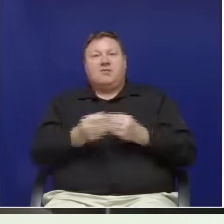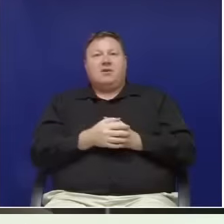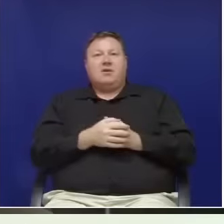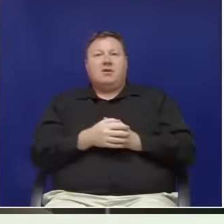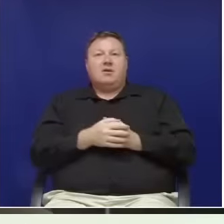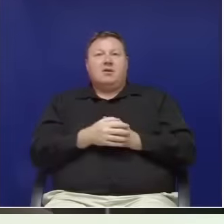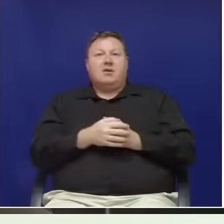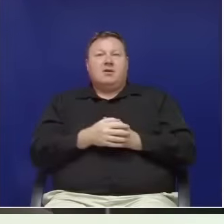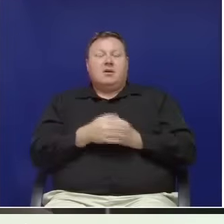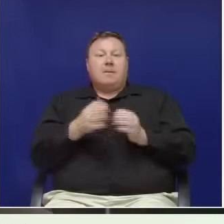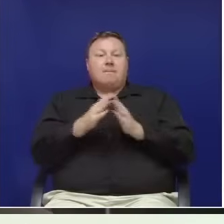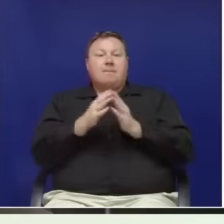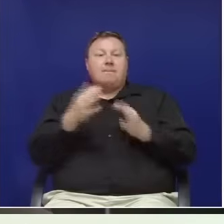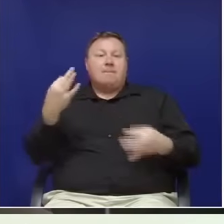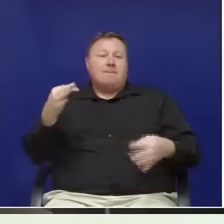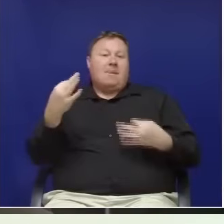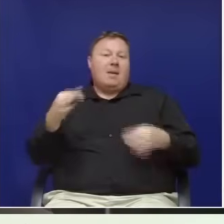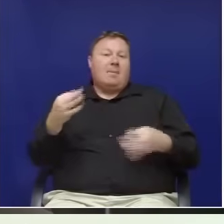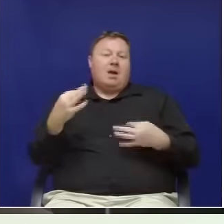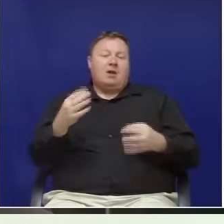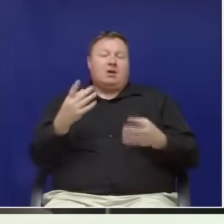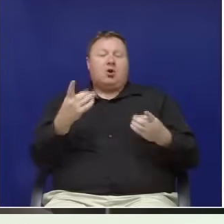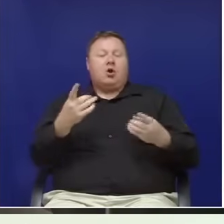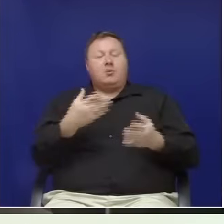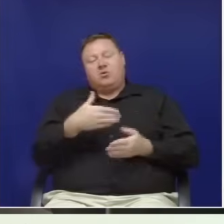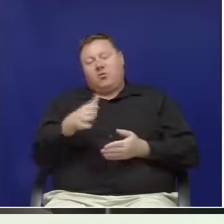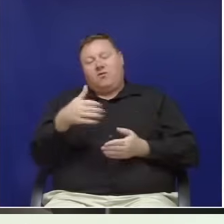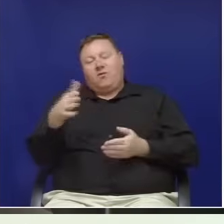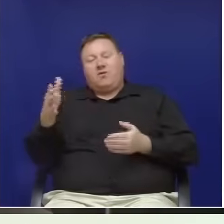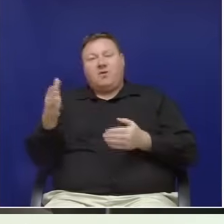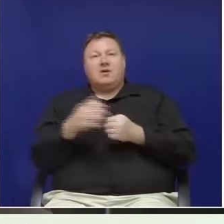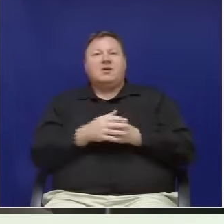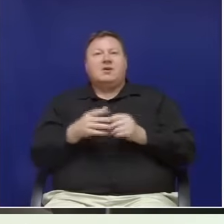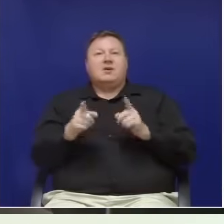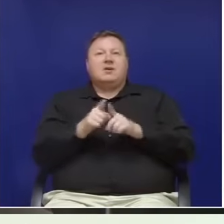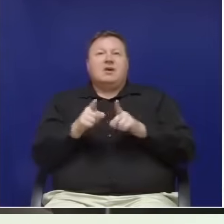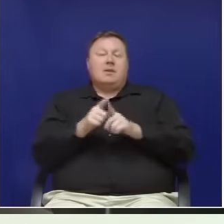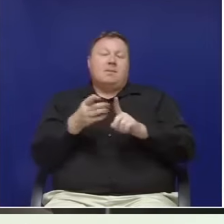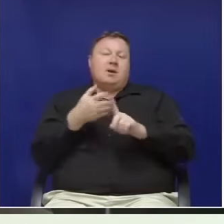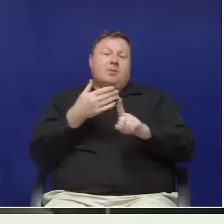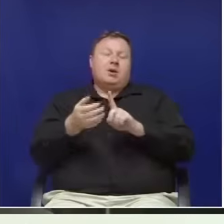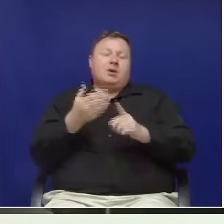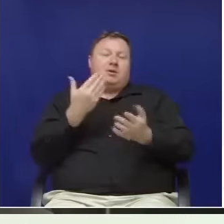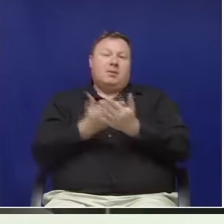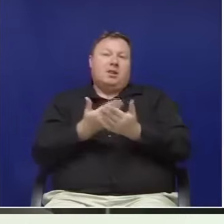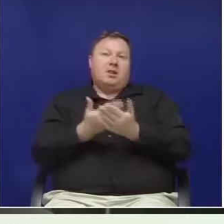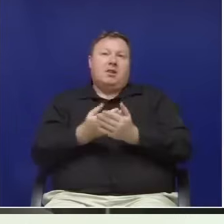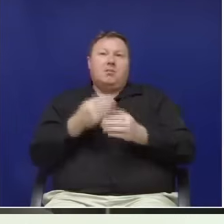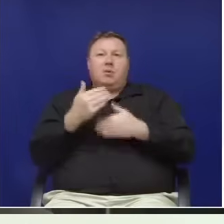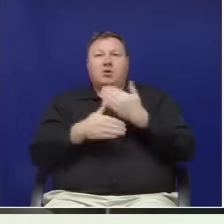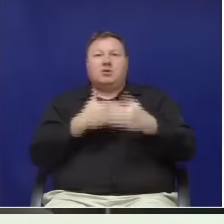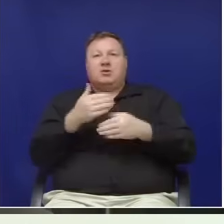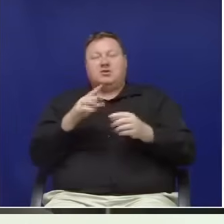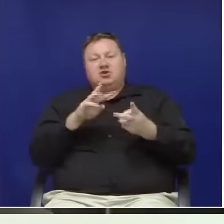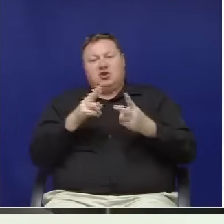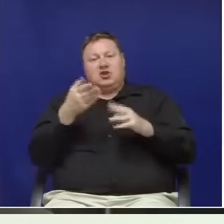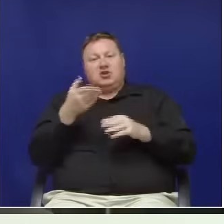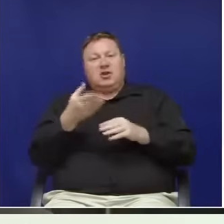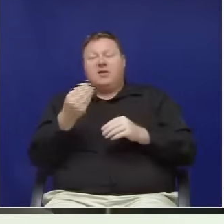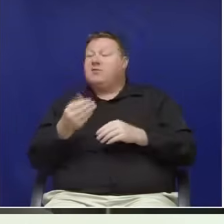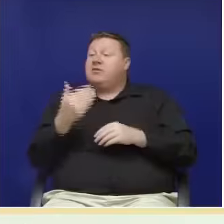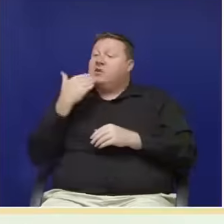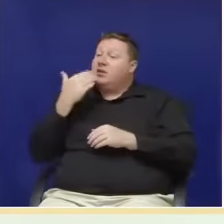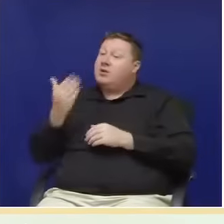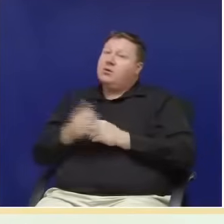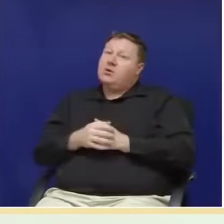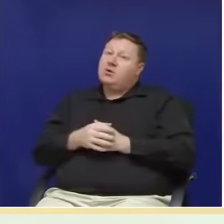those paper-based documents as well as manipulatable processes. That's the change we are bringing. Thank you. Thank you.